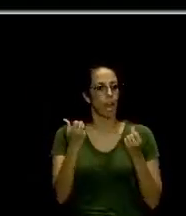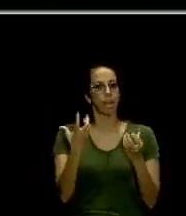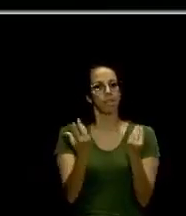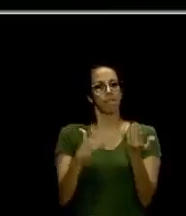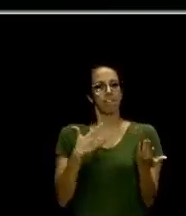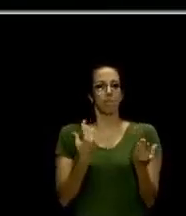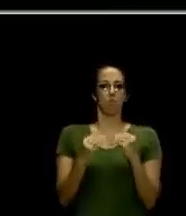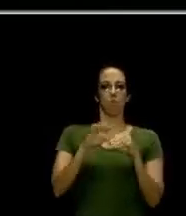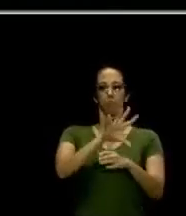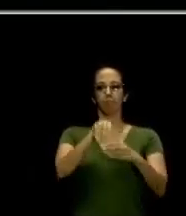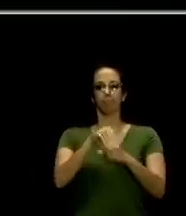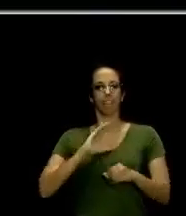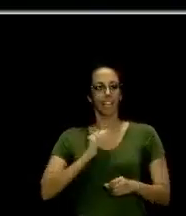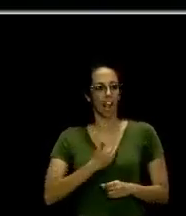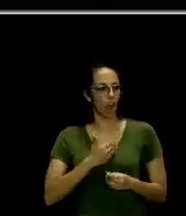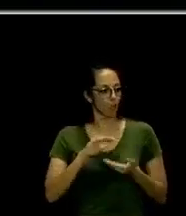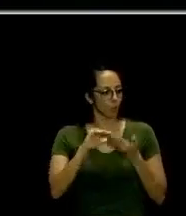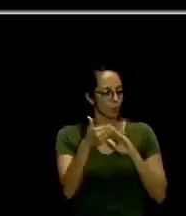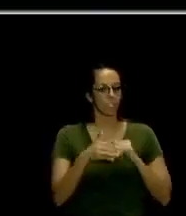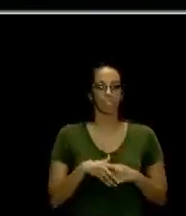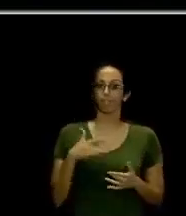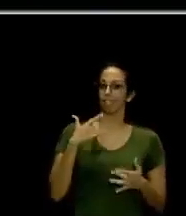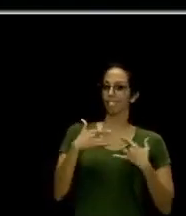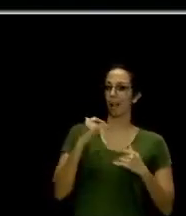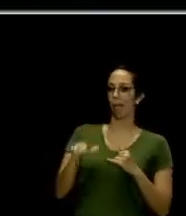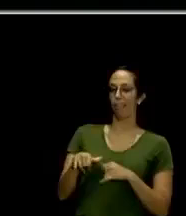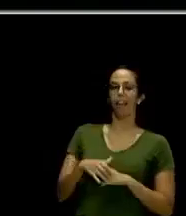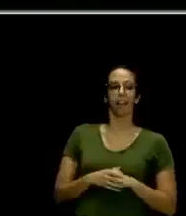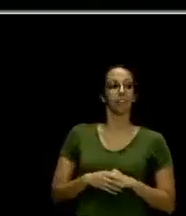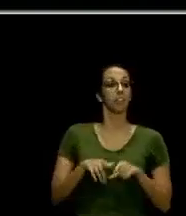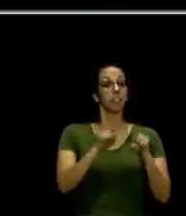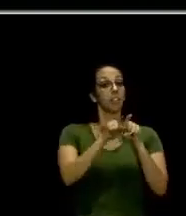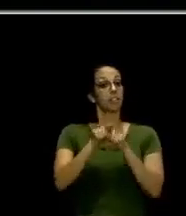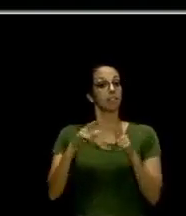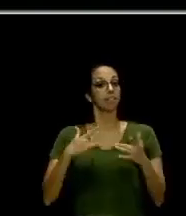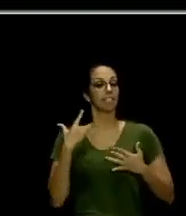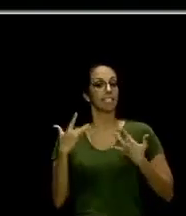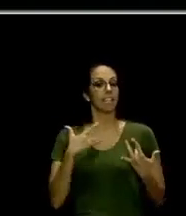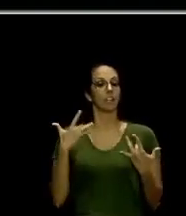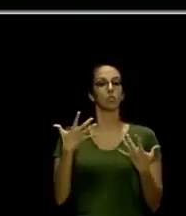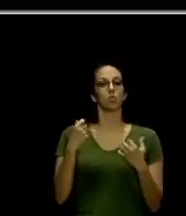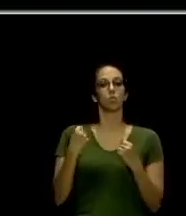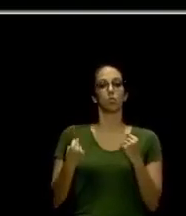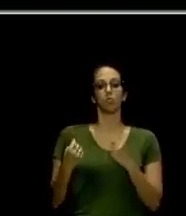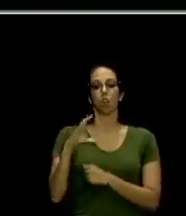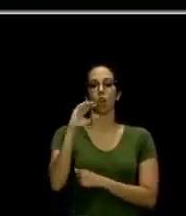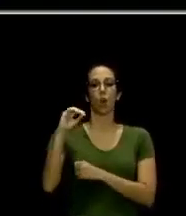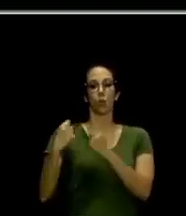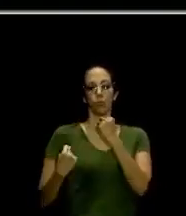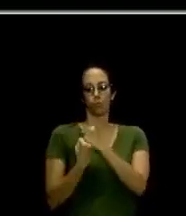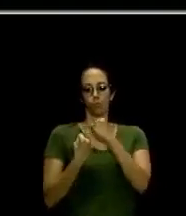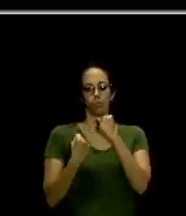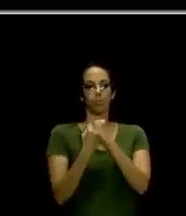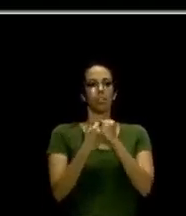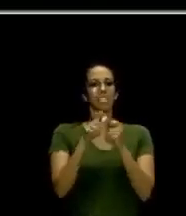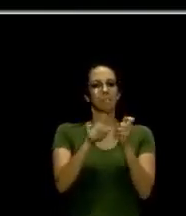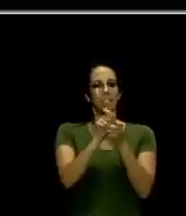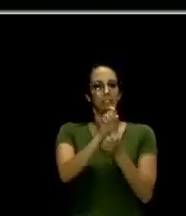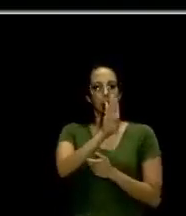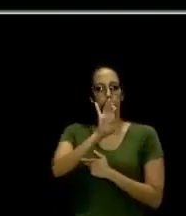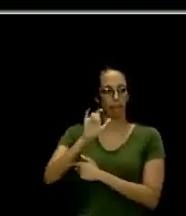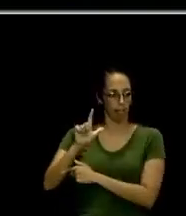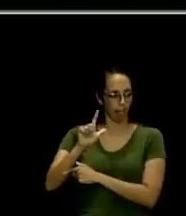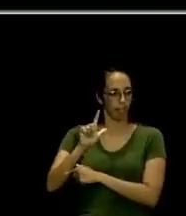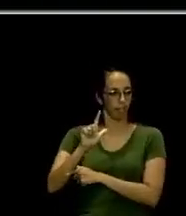that's something I'm really excited about. And I was also very excited to co-sponsor a bill that was